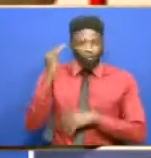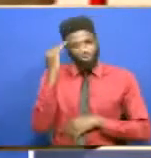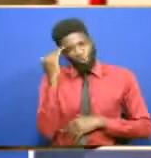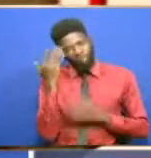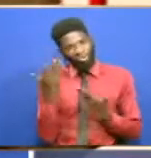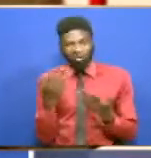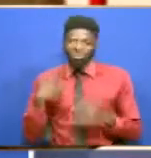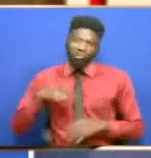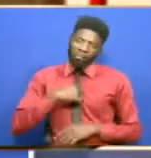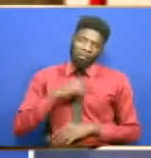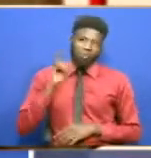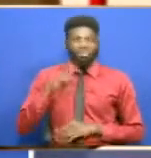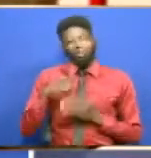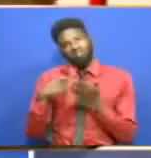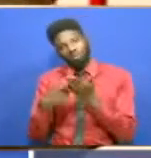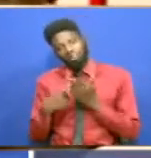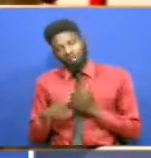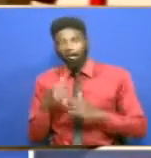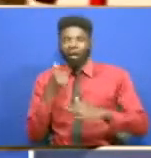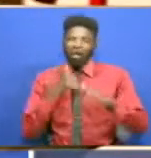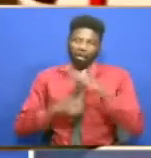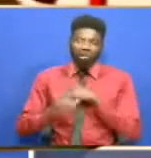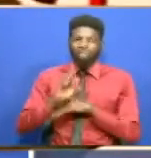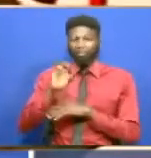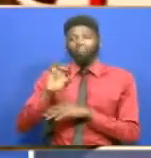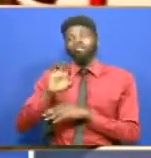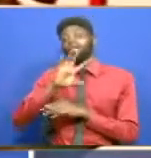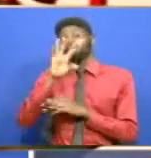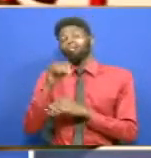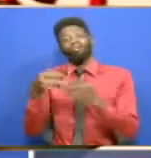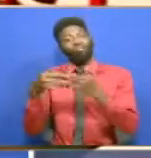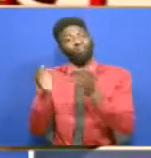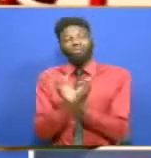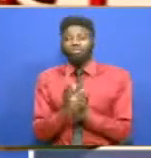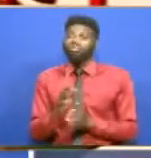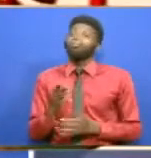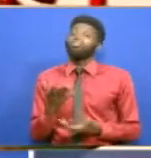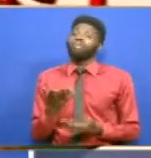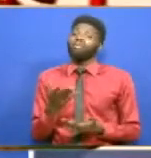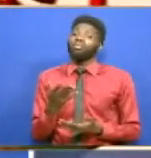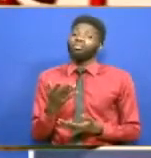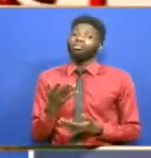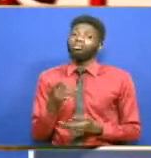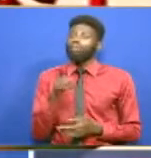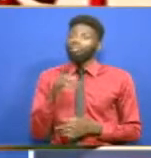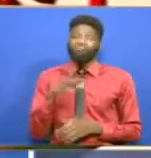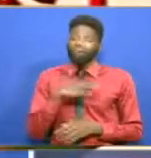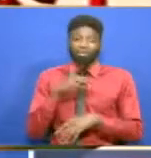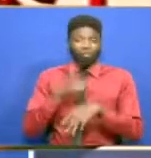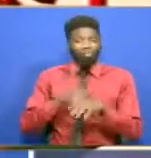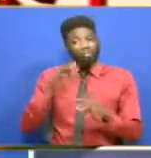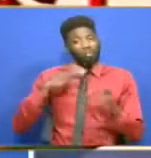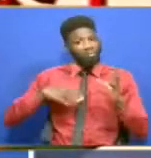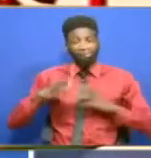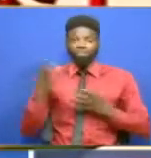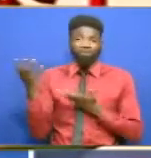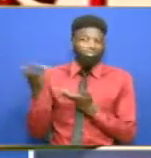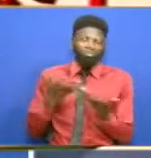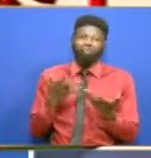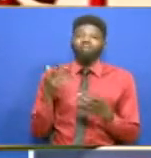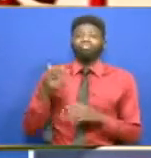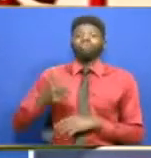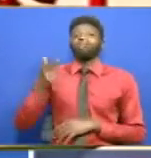us have this discussion under the East African community. It's fine and dandy when it is your citizens who are trafficking arms and moving around the